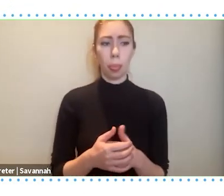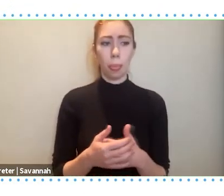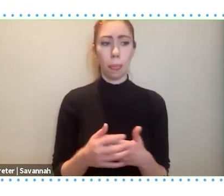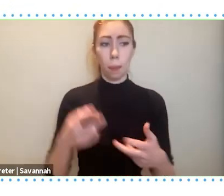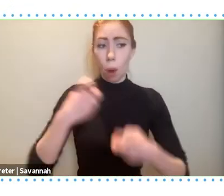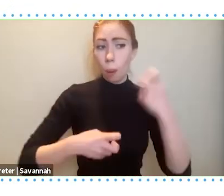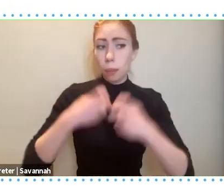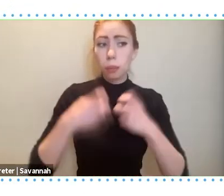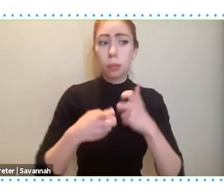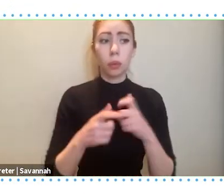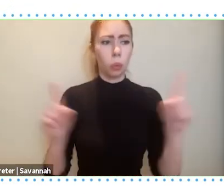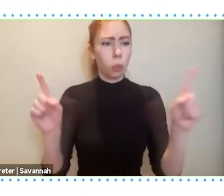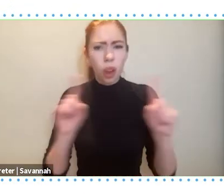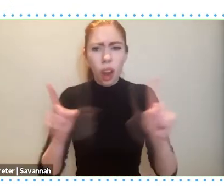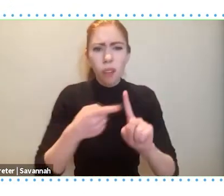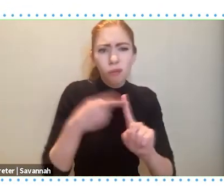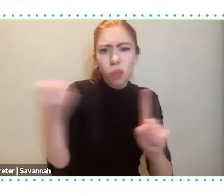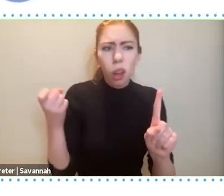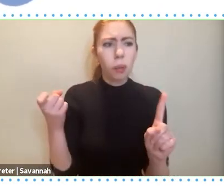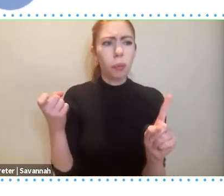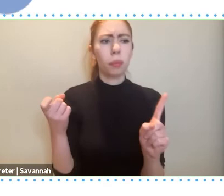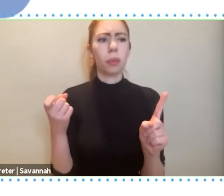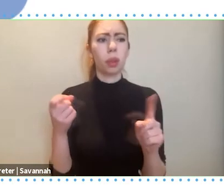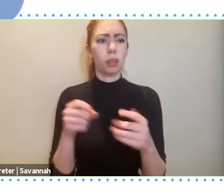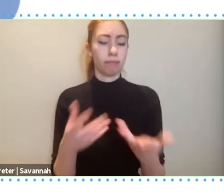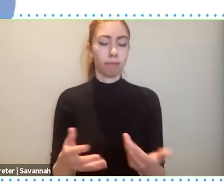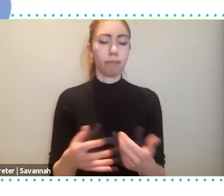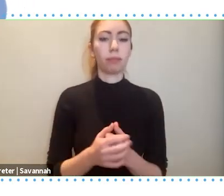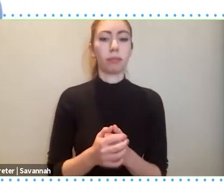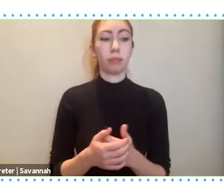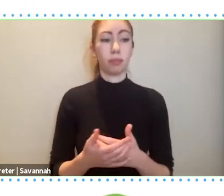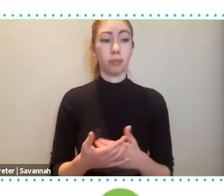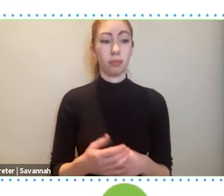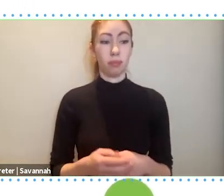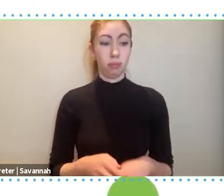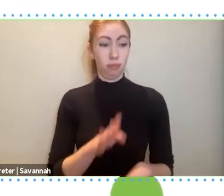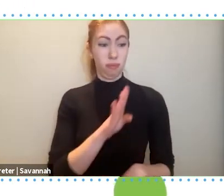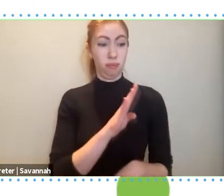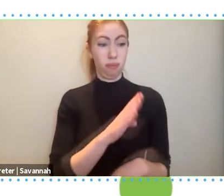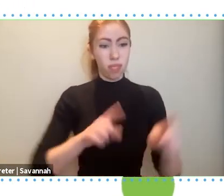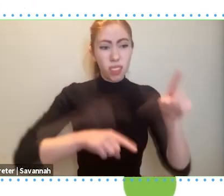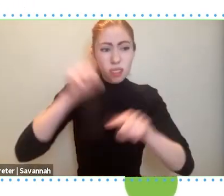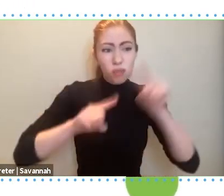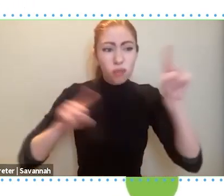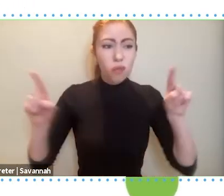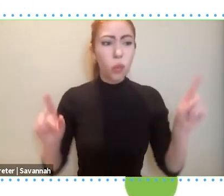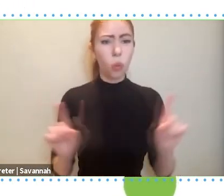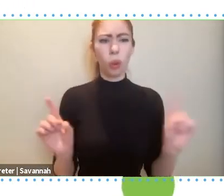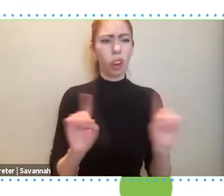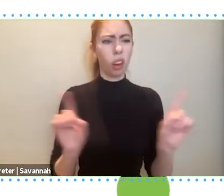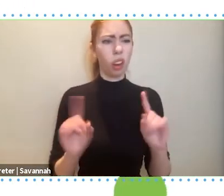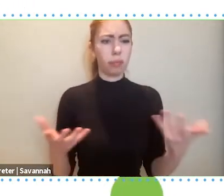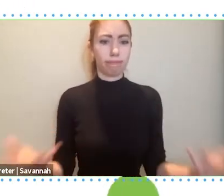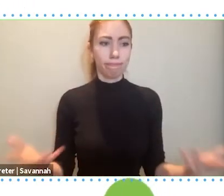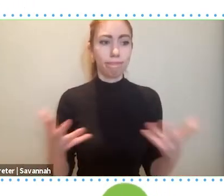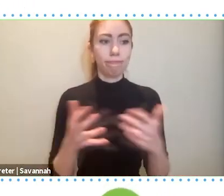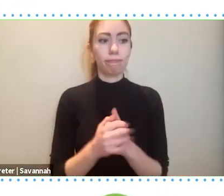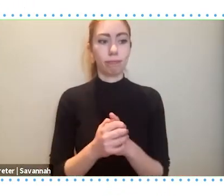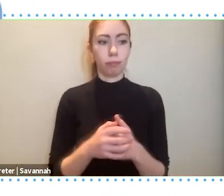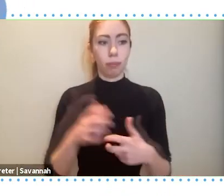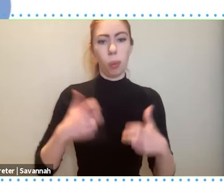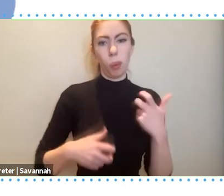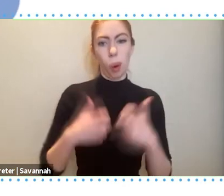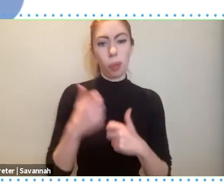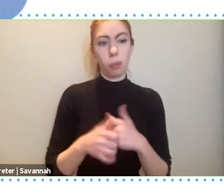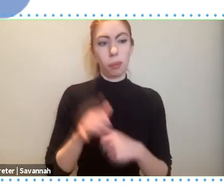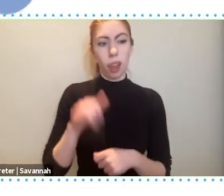an ongoing lack of diversity when it comes to representation on boards, and even governance itself not matching 21st century